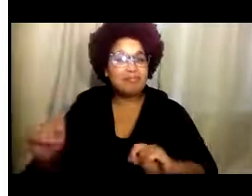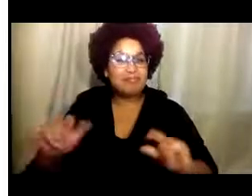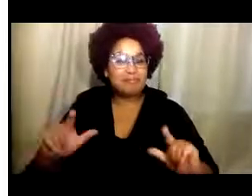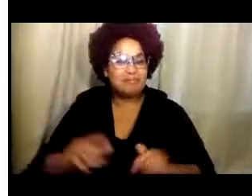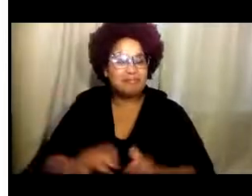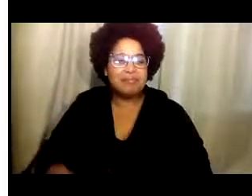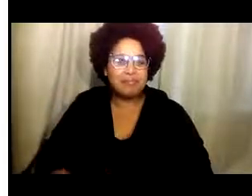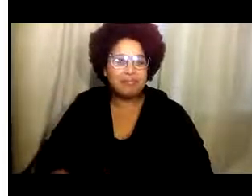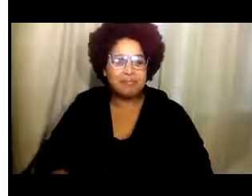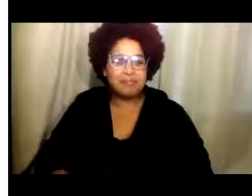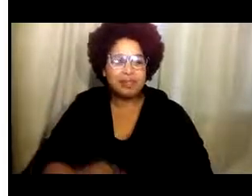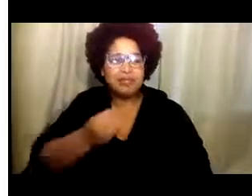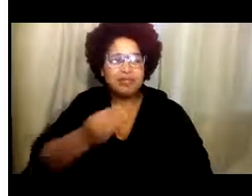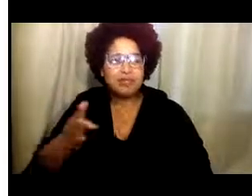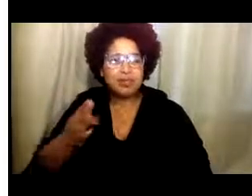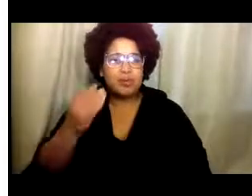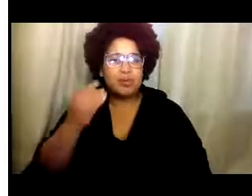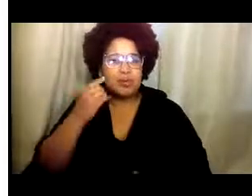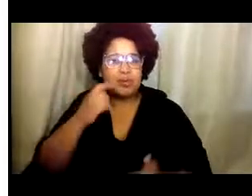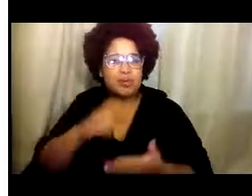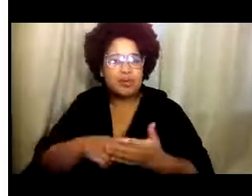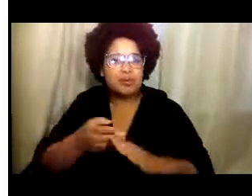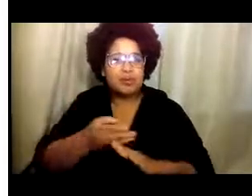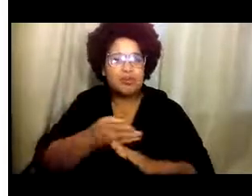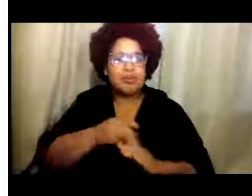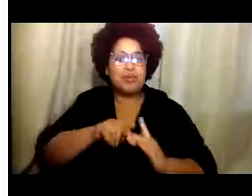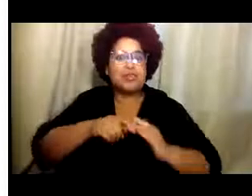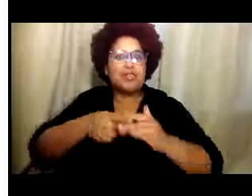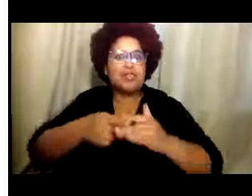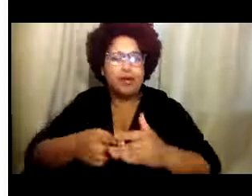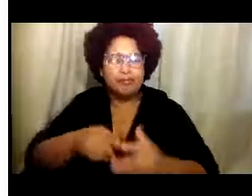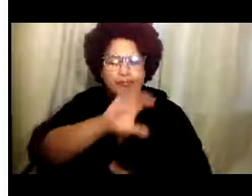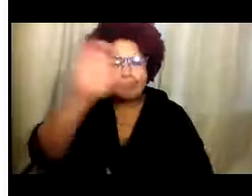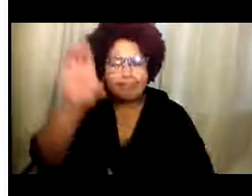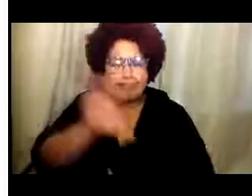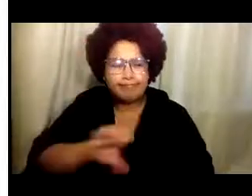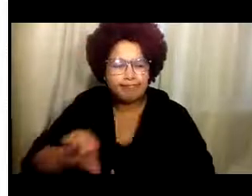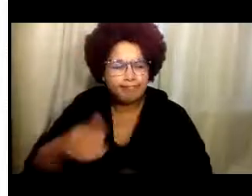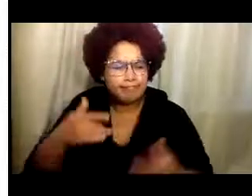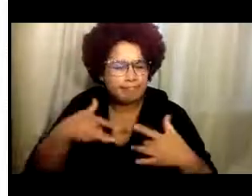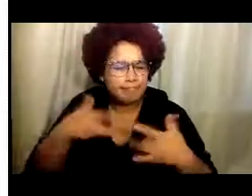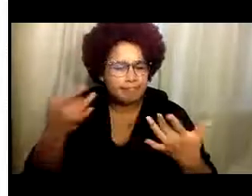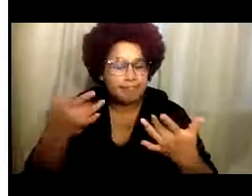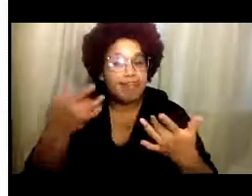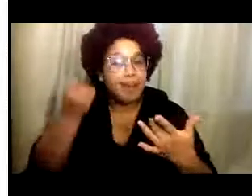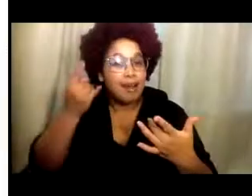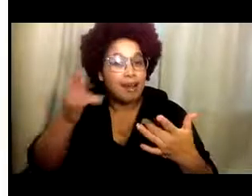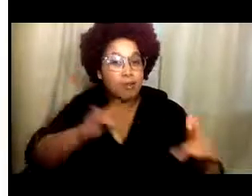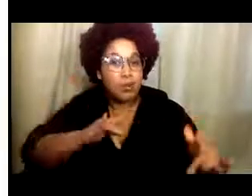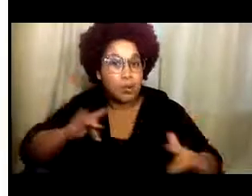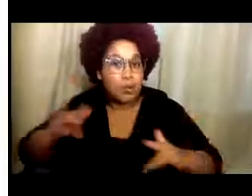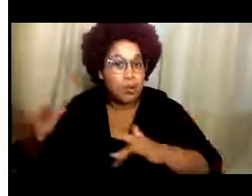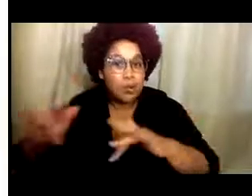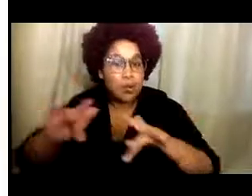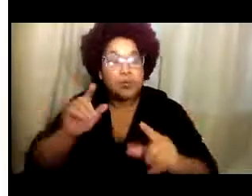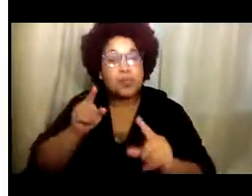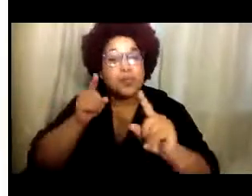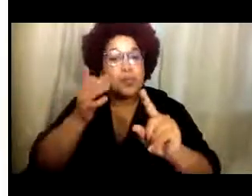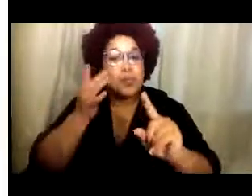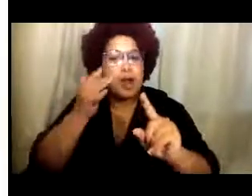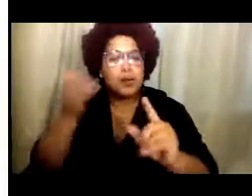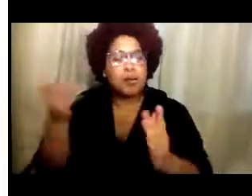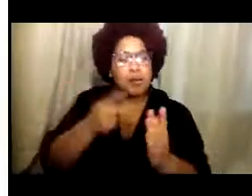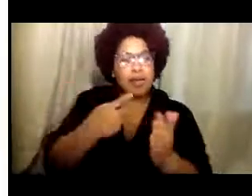A few things to note about Zoom before we get started. This meeting is being recorded to allow us to refer back to the discussion